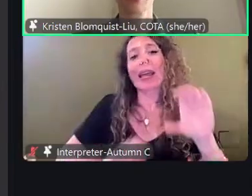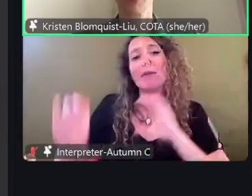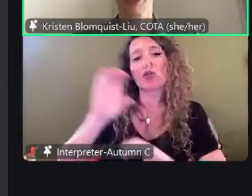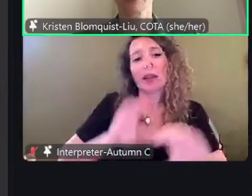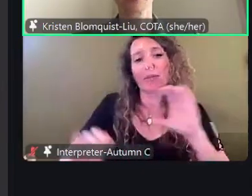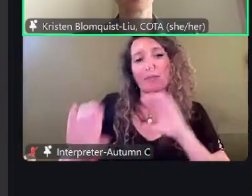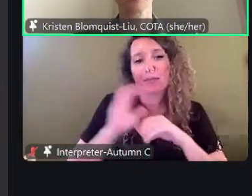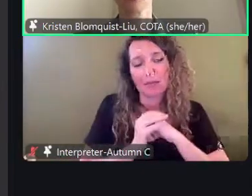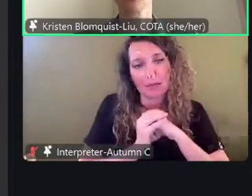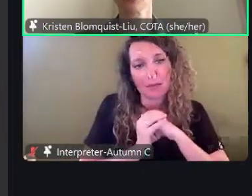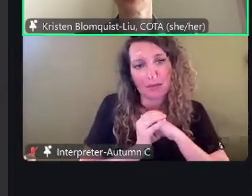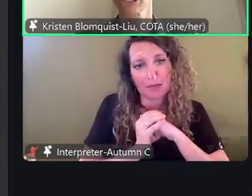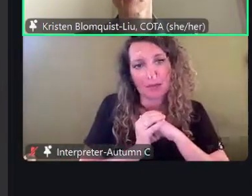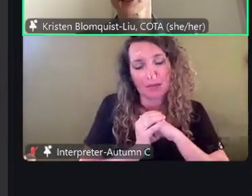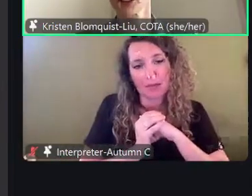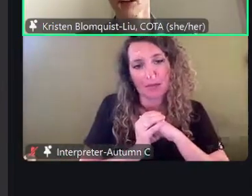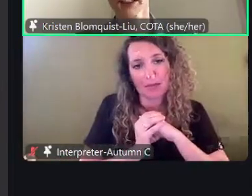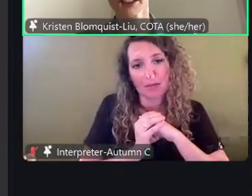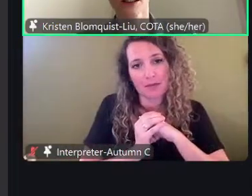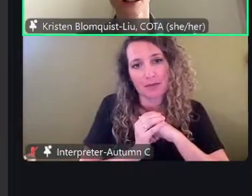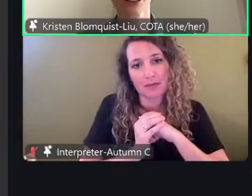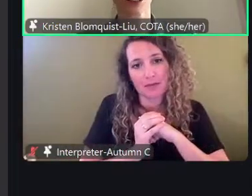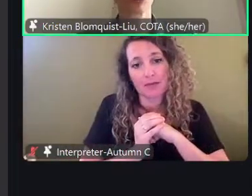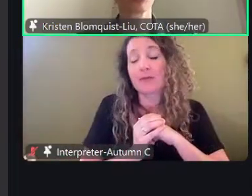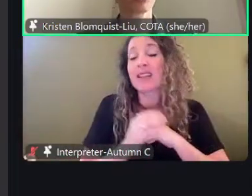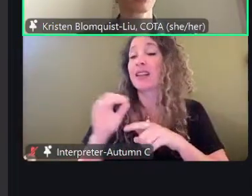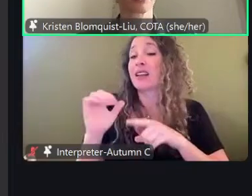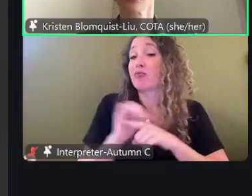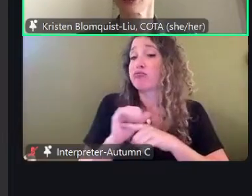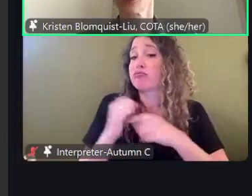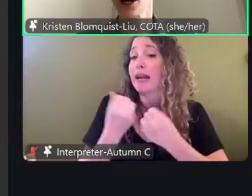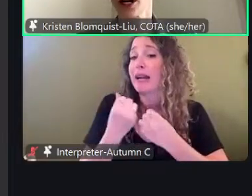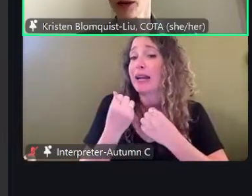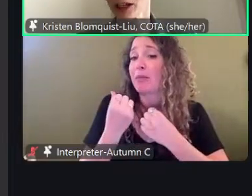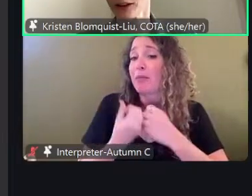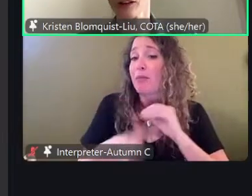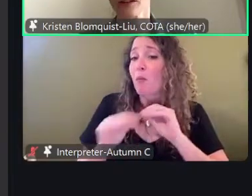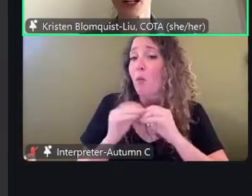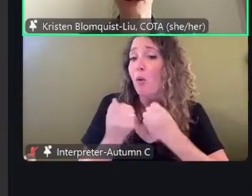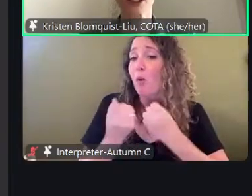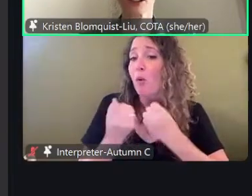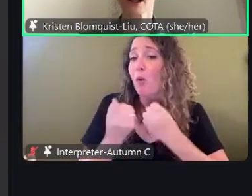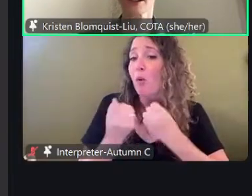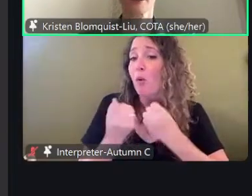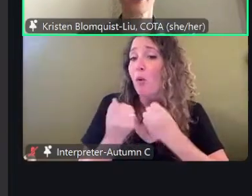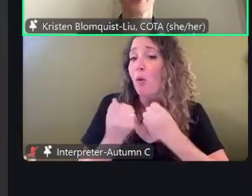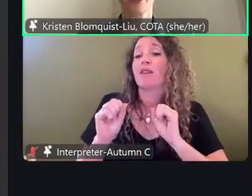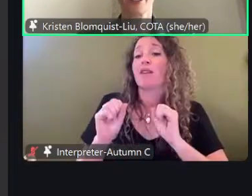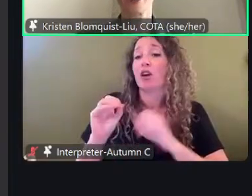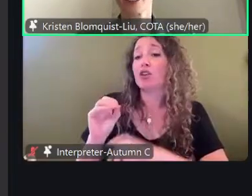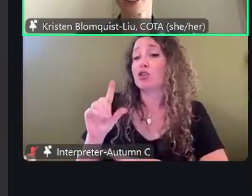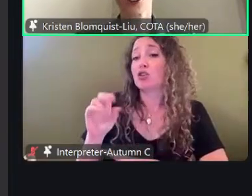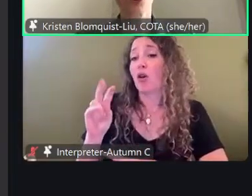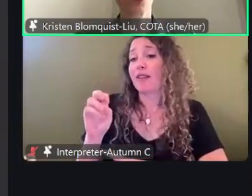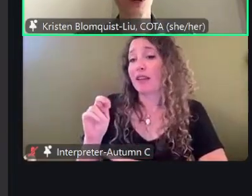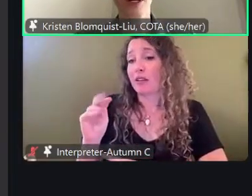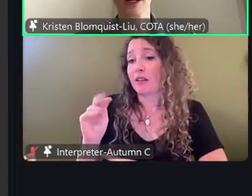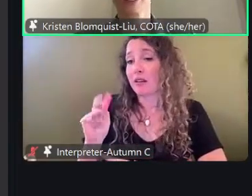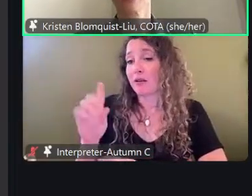These are practices that use safer solvents and chemicals and also are better for the environment.